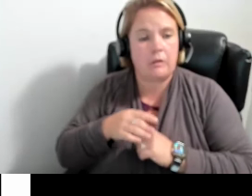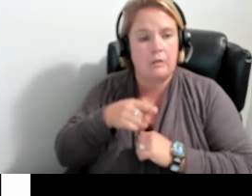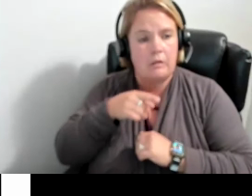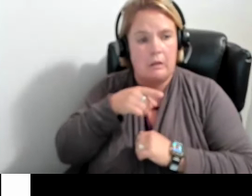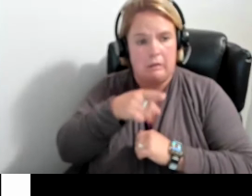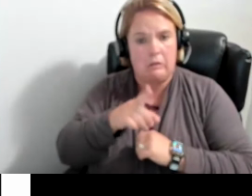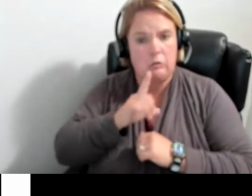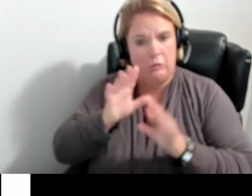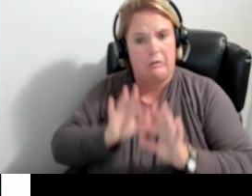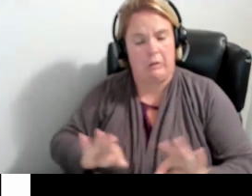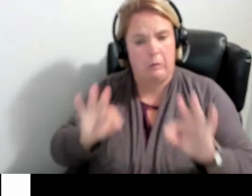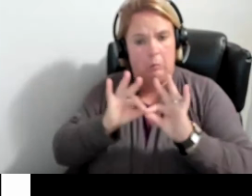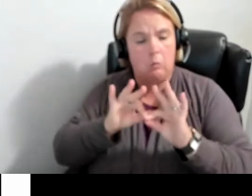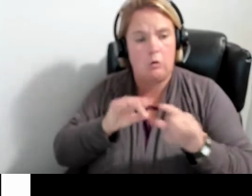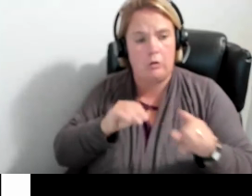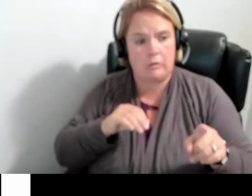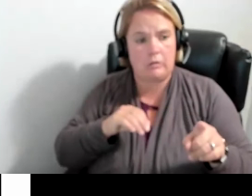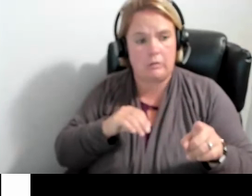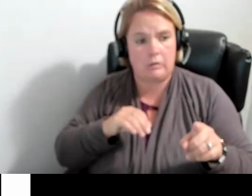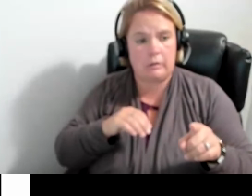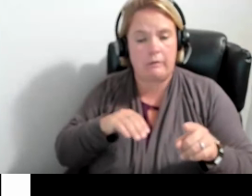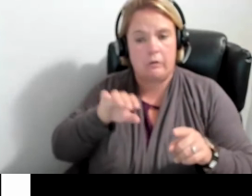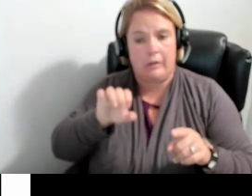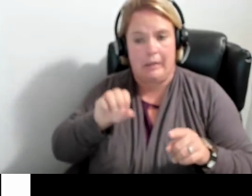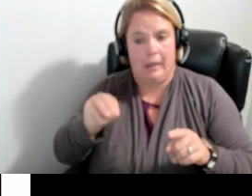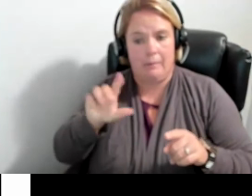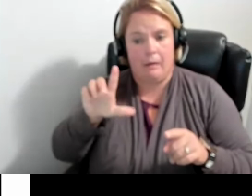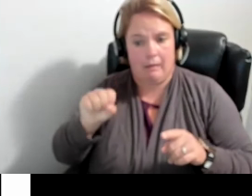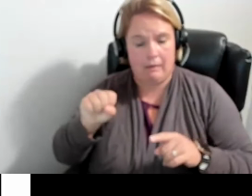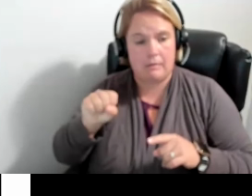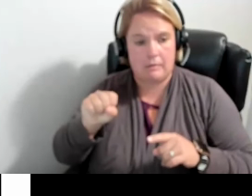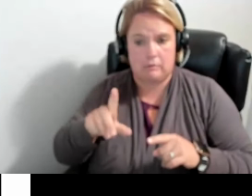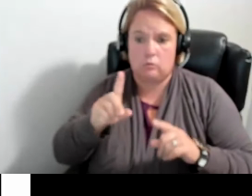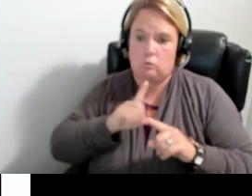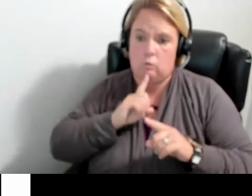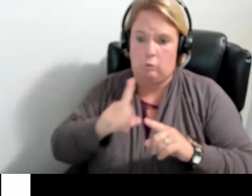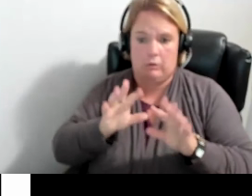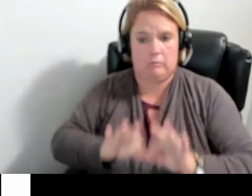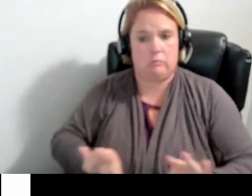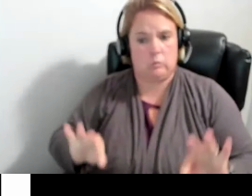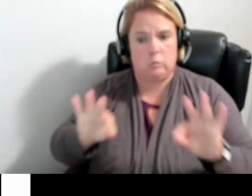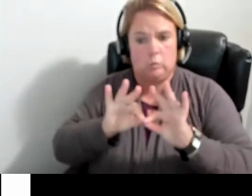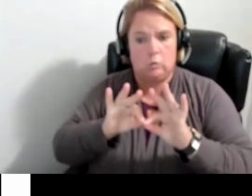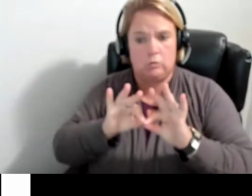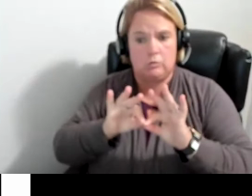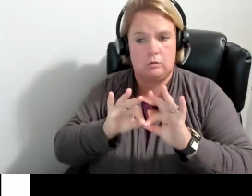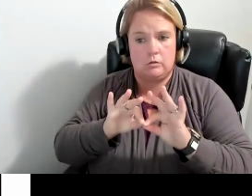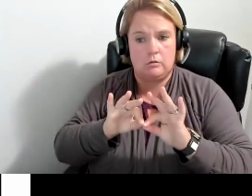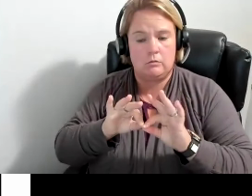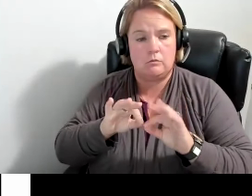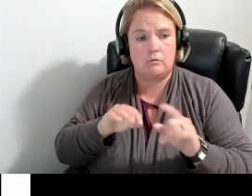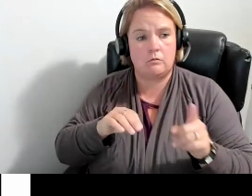us when we're working with students, particularly for EMLS. It's really huge. So when we're doing 4